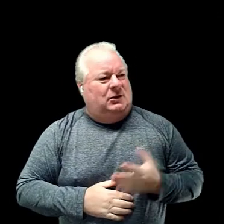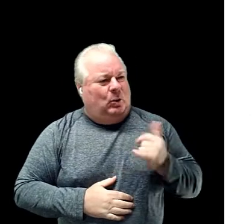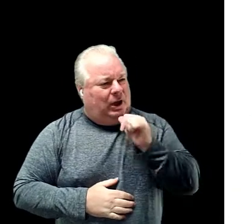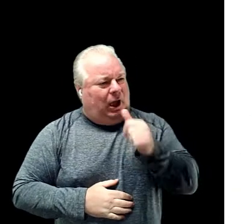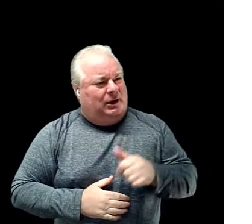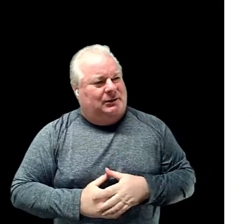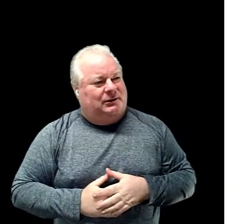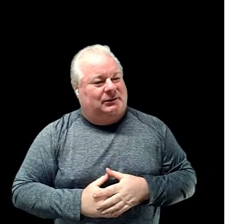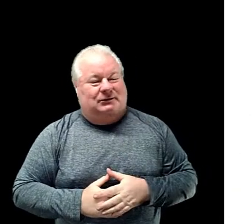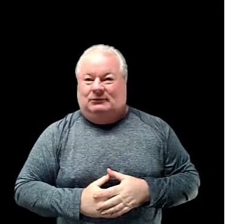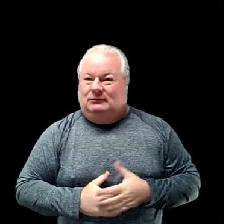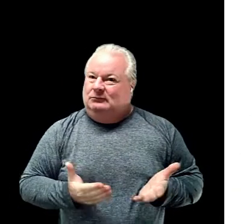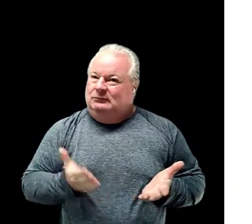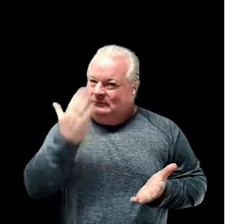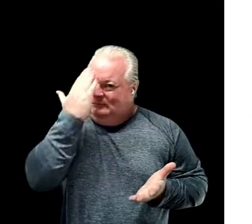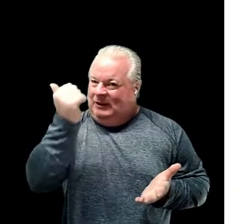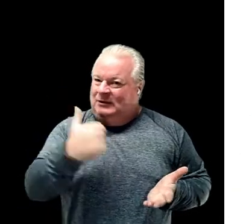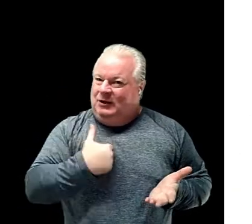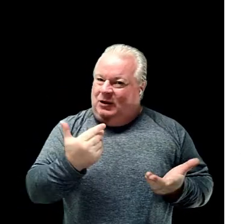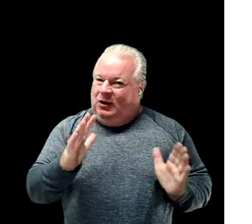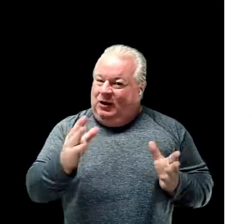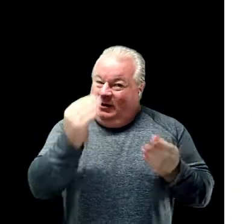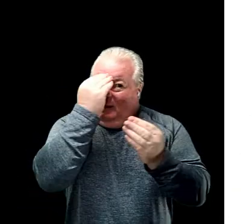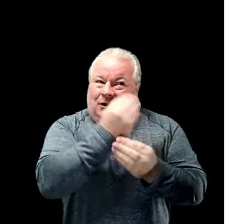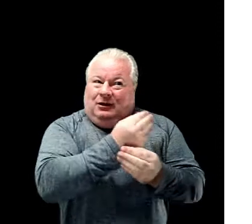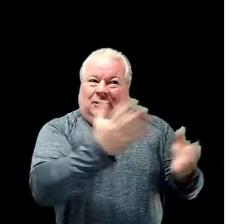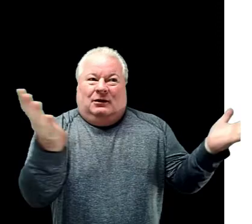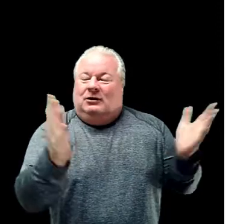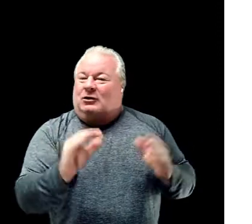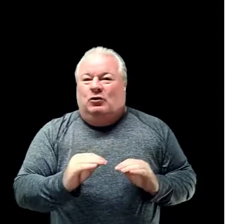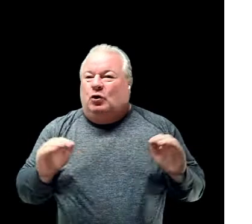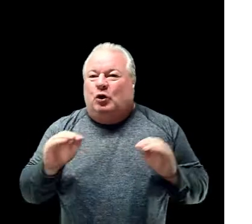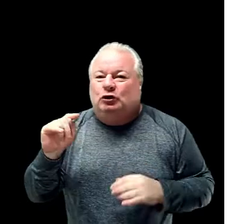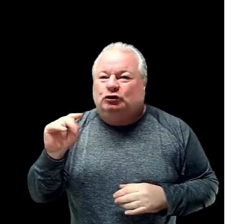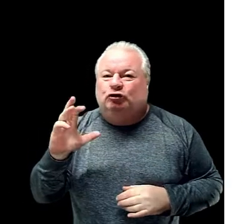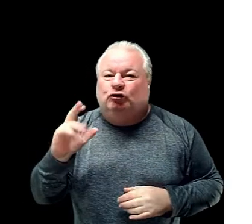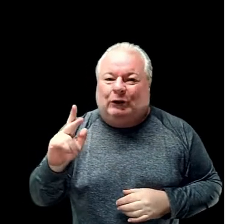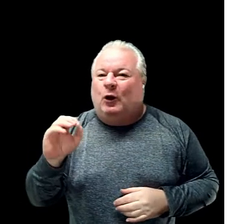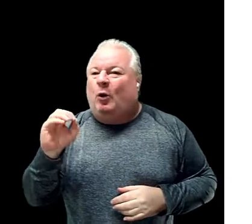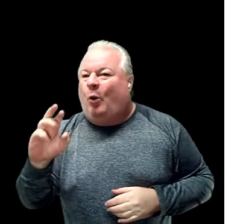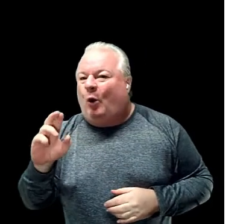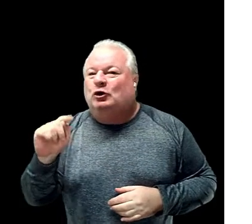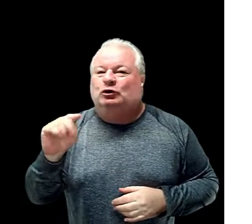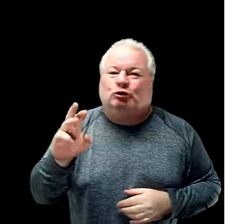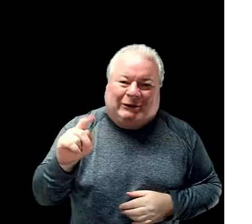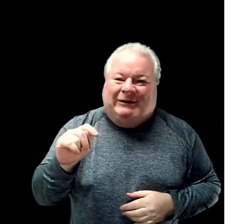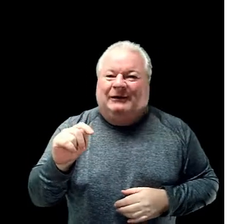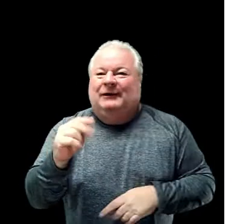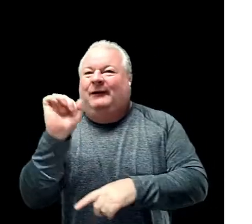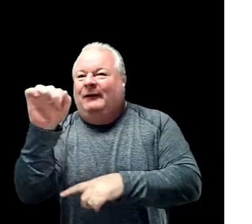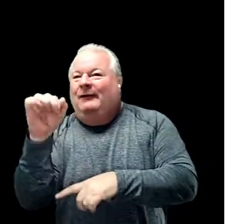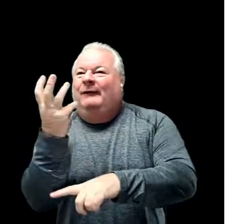Why not? Because I already told everyone there is no trick-or-treating in this